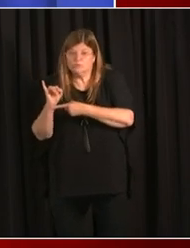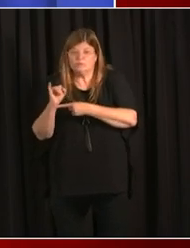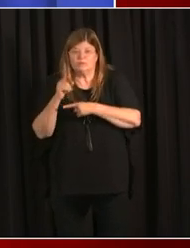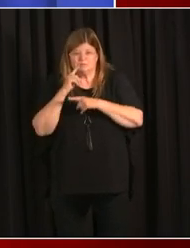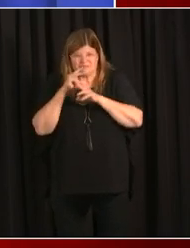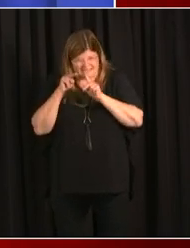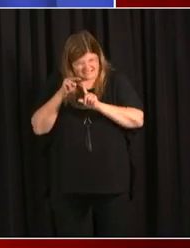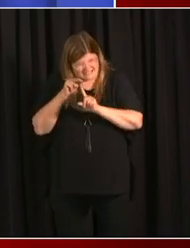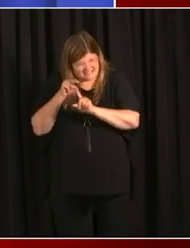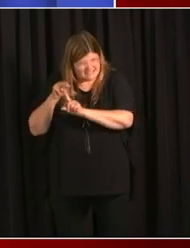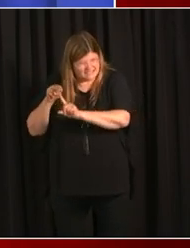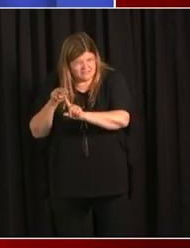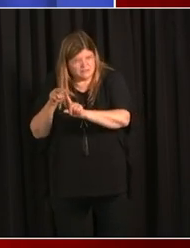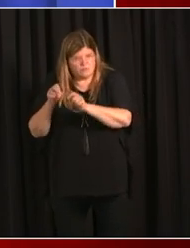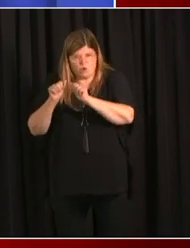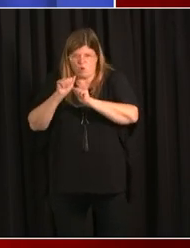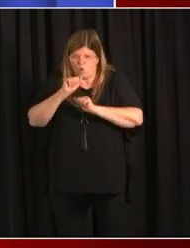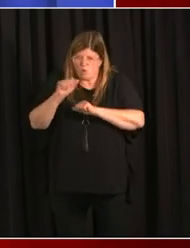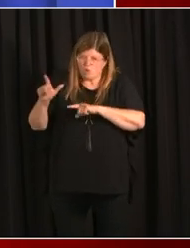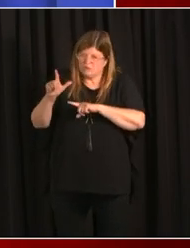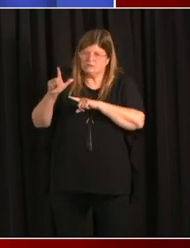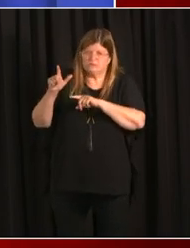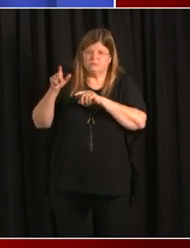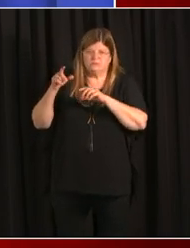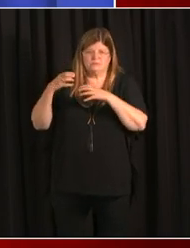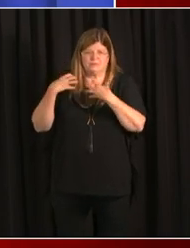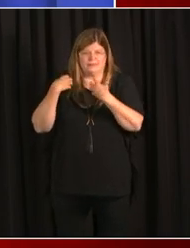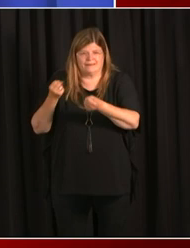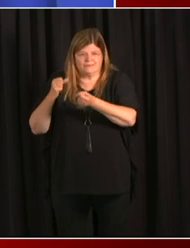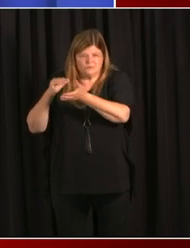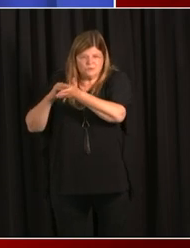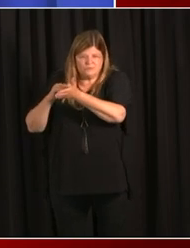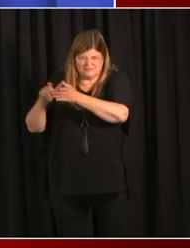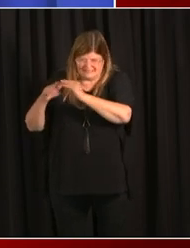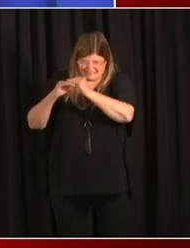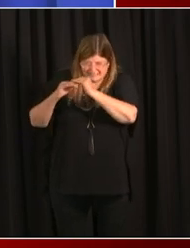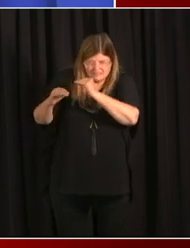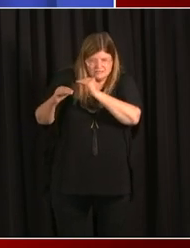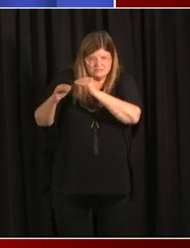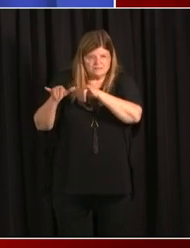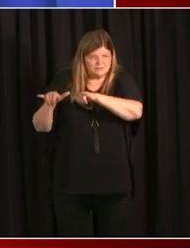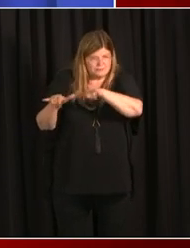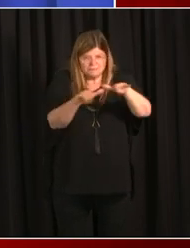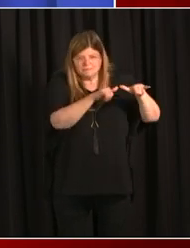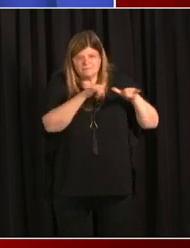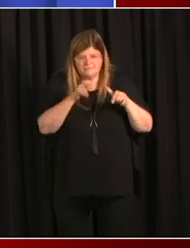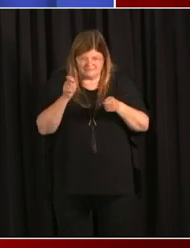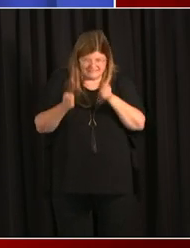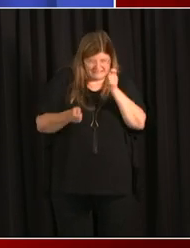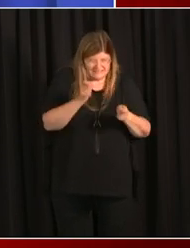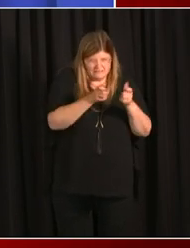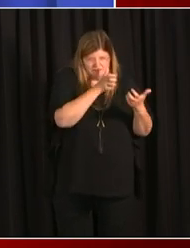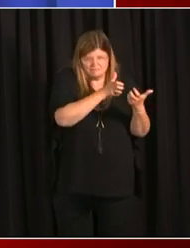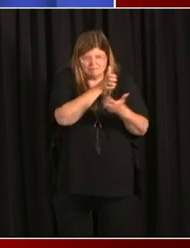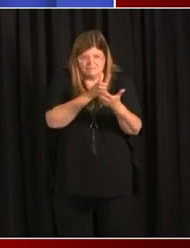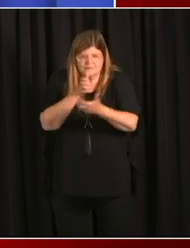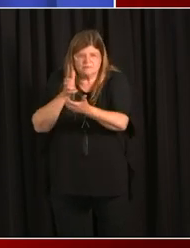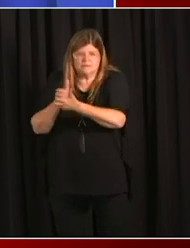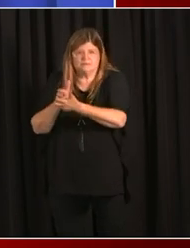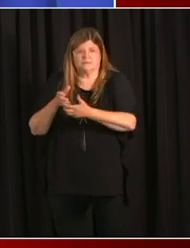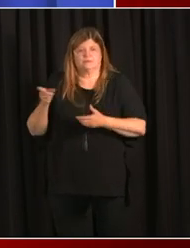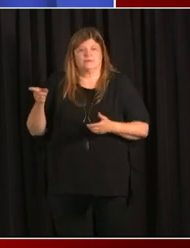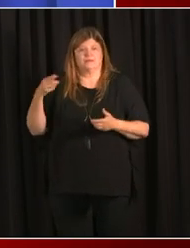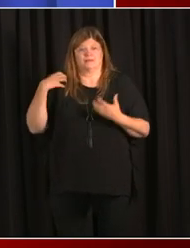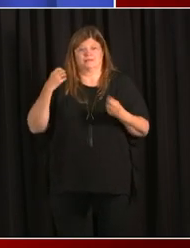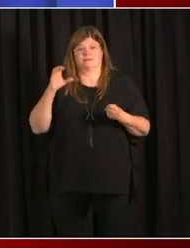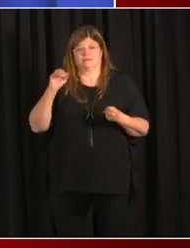to these care utilization pattern changes. The healthcare delivery system